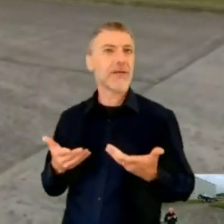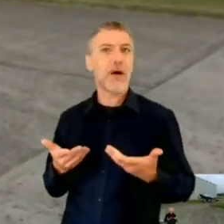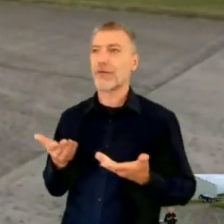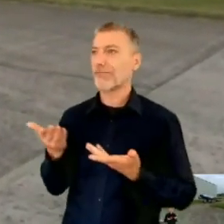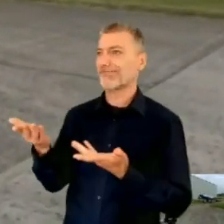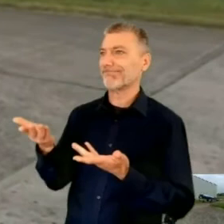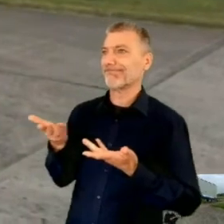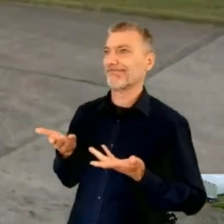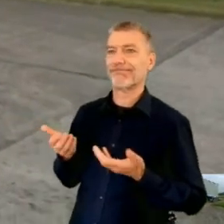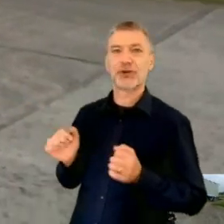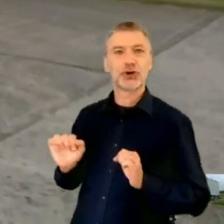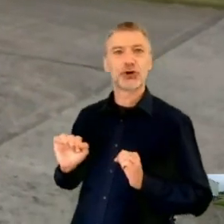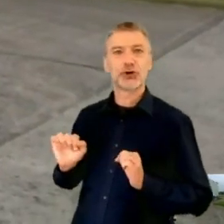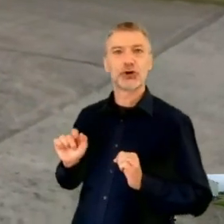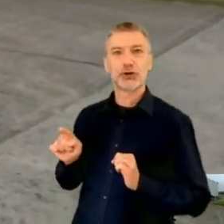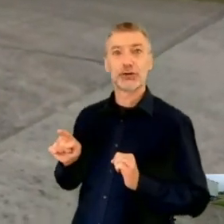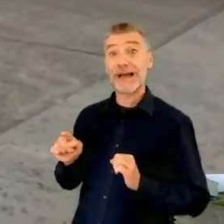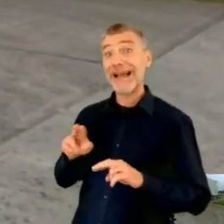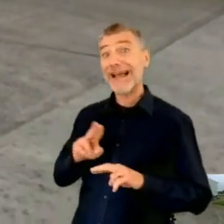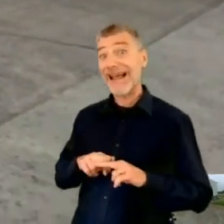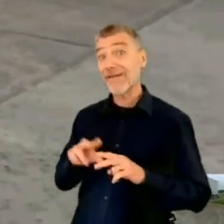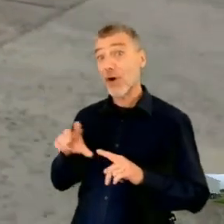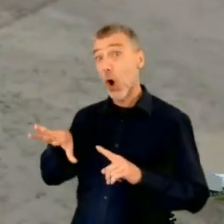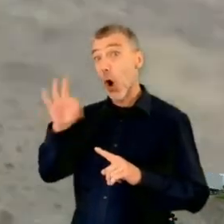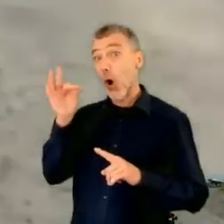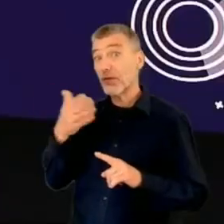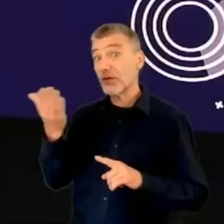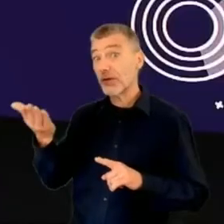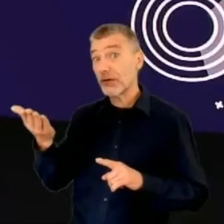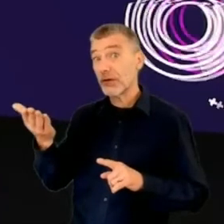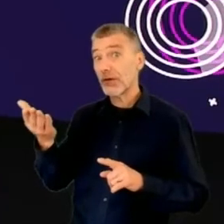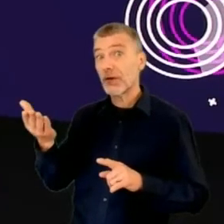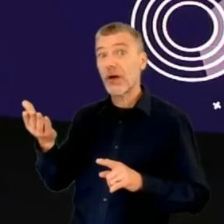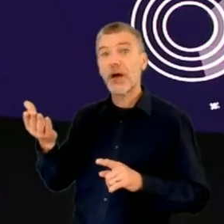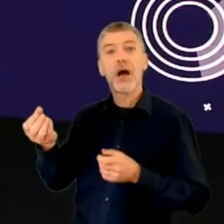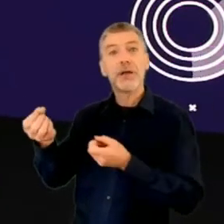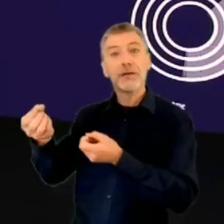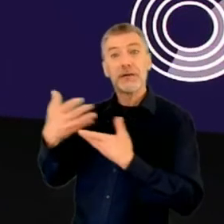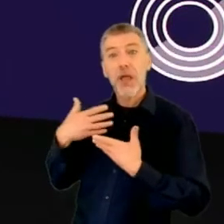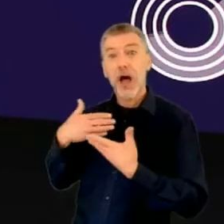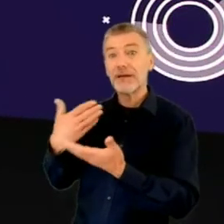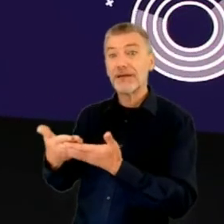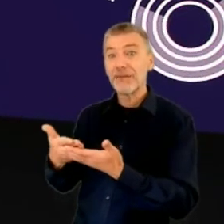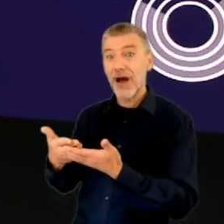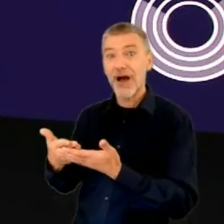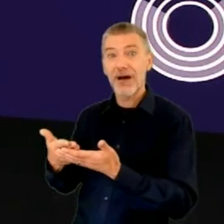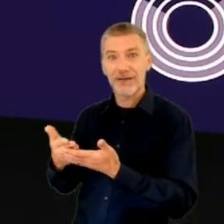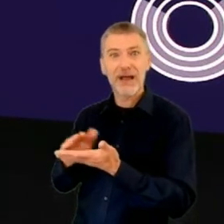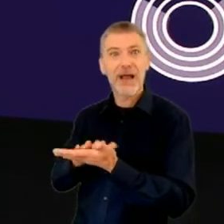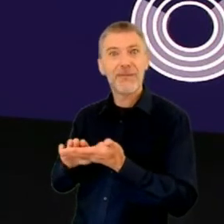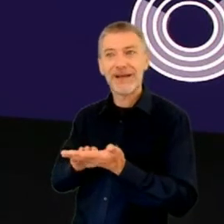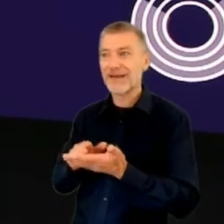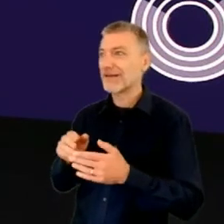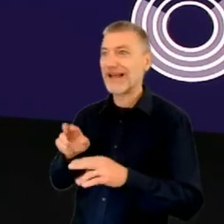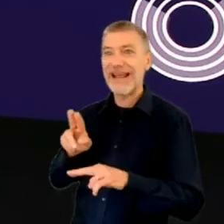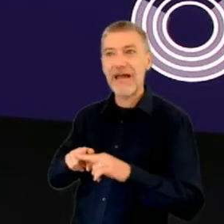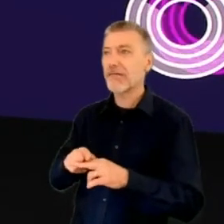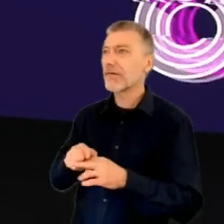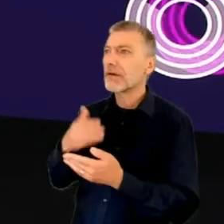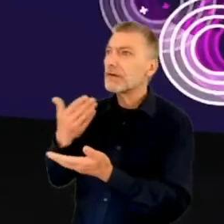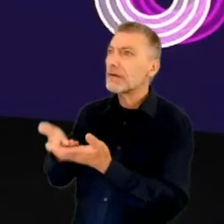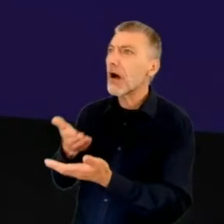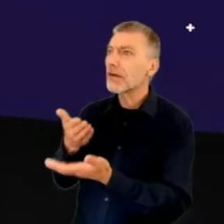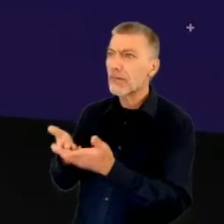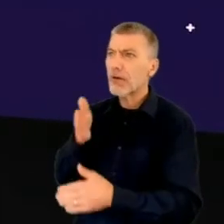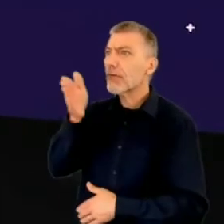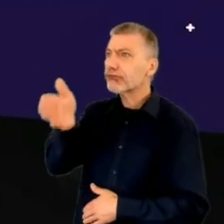if we have that option, then economics will kick in, supply and demand. The more people start using those environmentally friendly